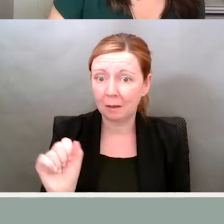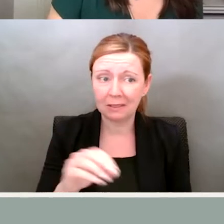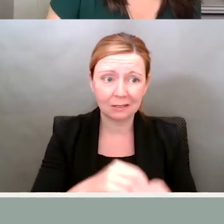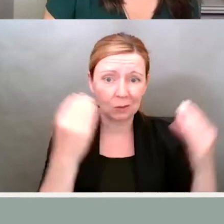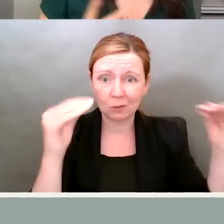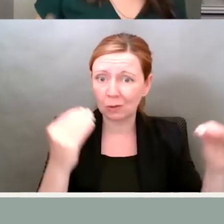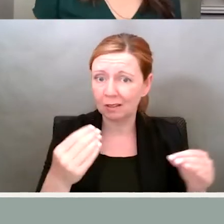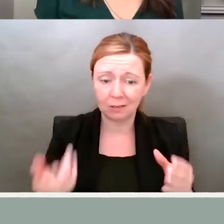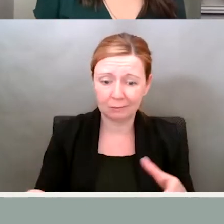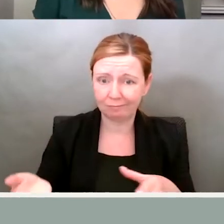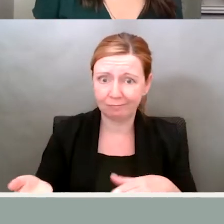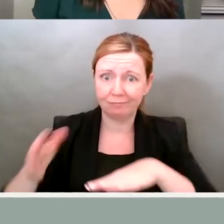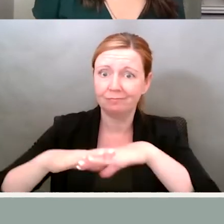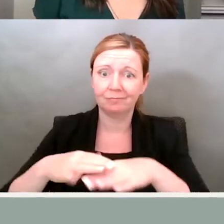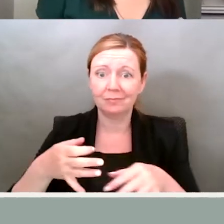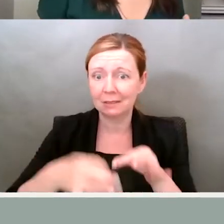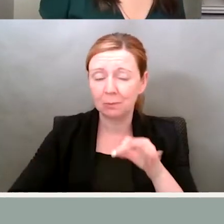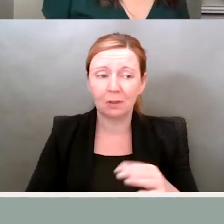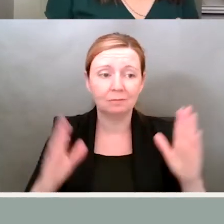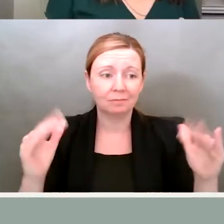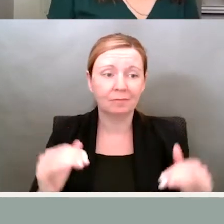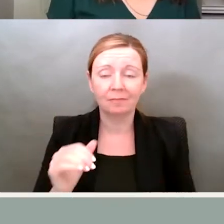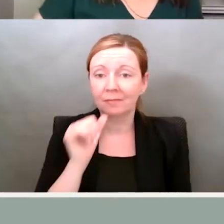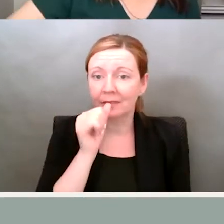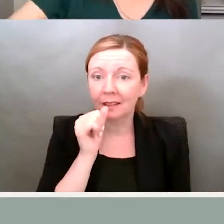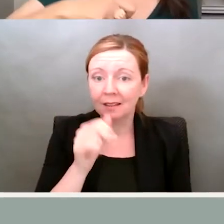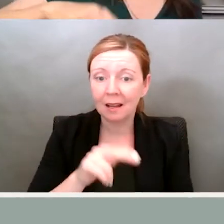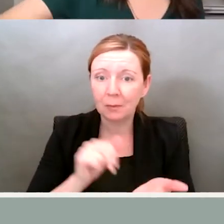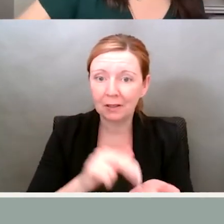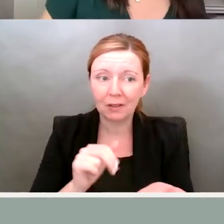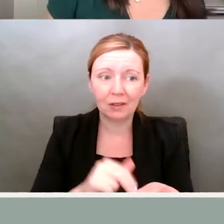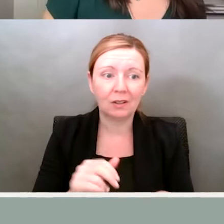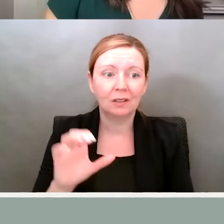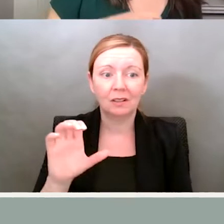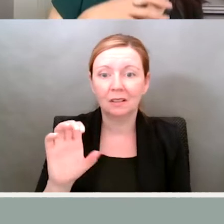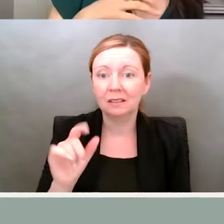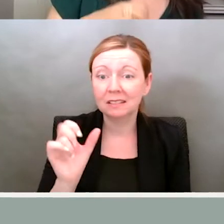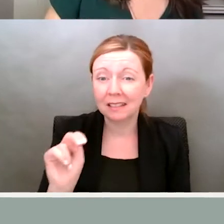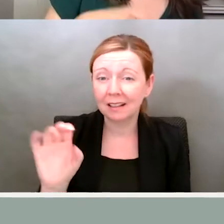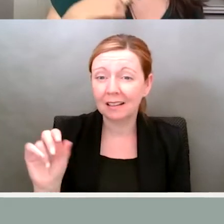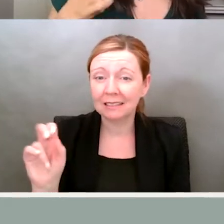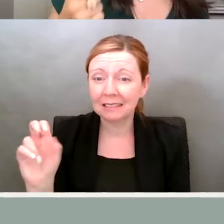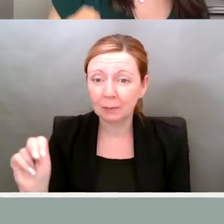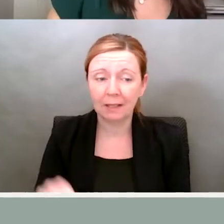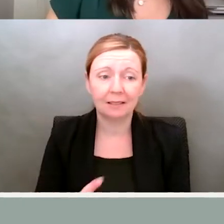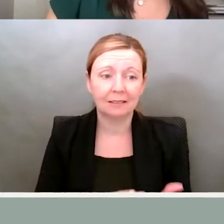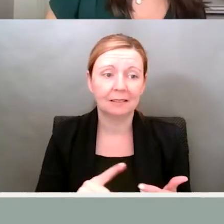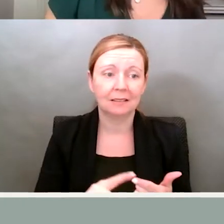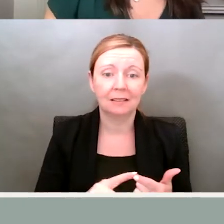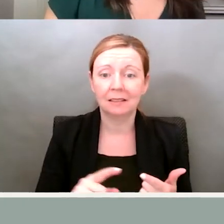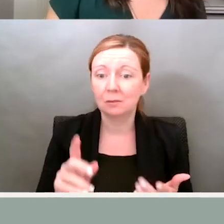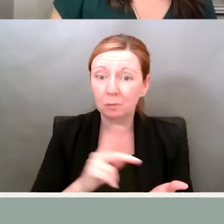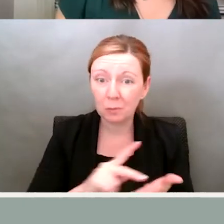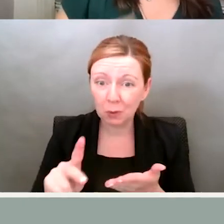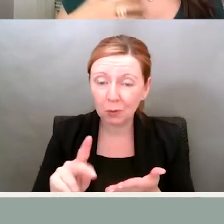super simple. Nut butters. Think about it. You can stir in Ceylon cinnamon. You can stir in pure raw